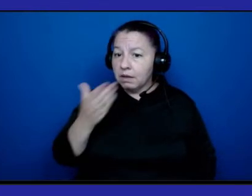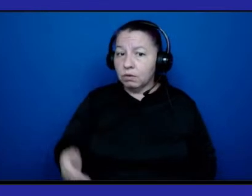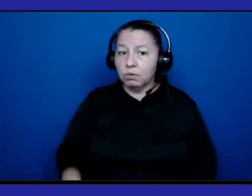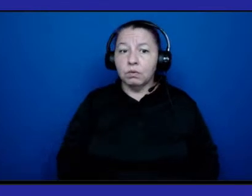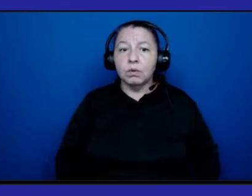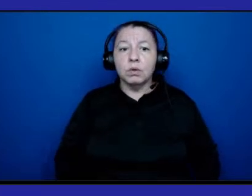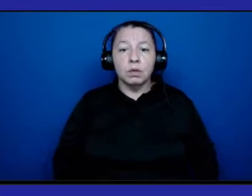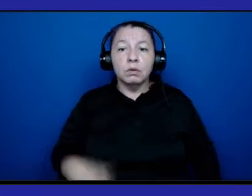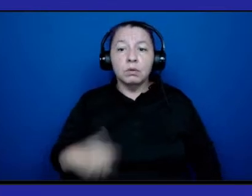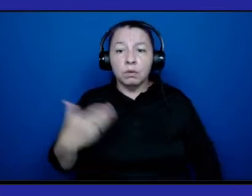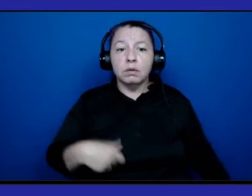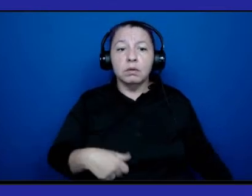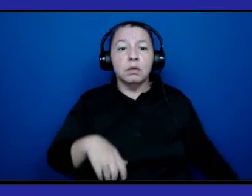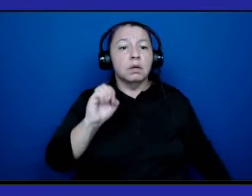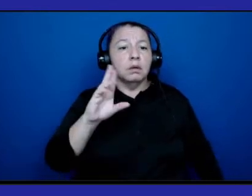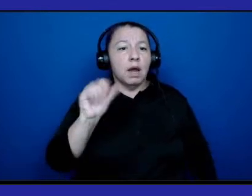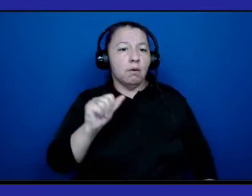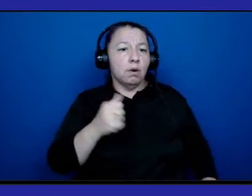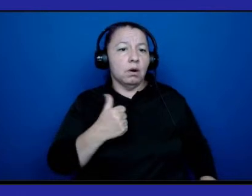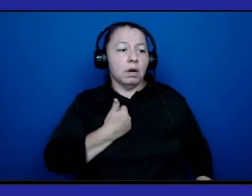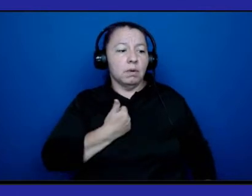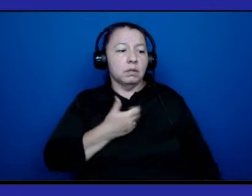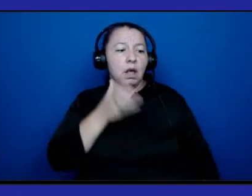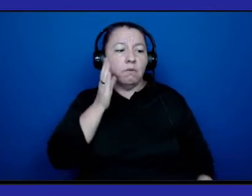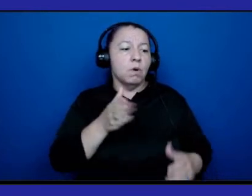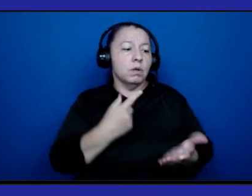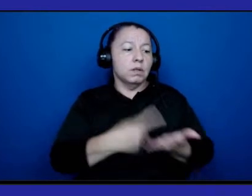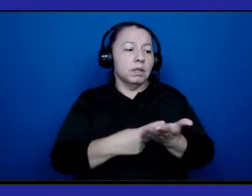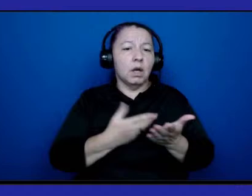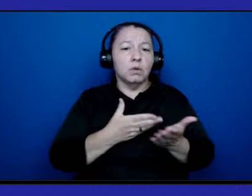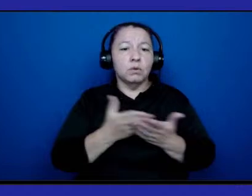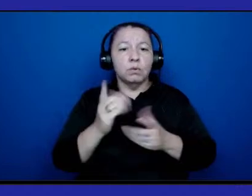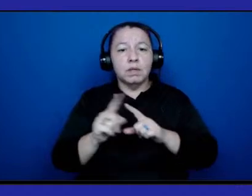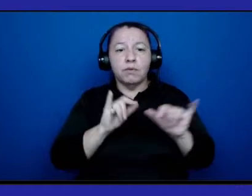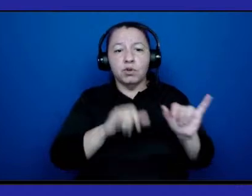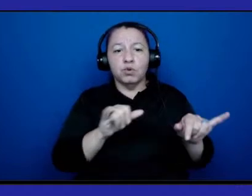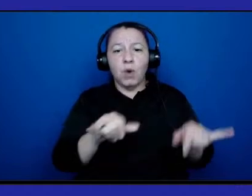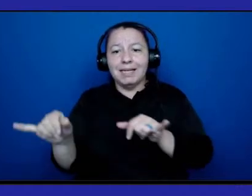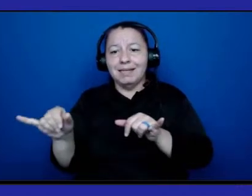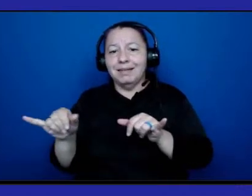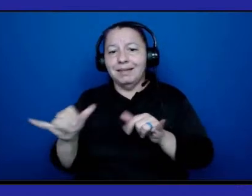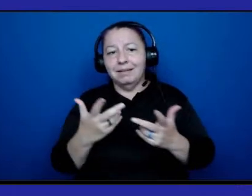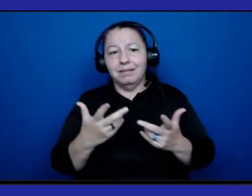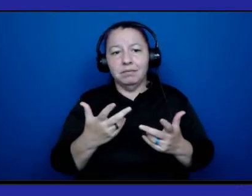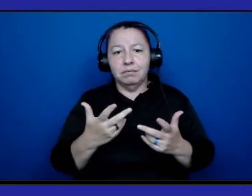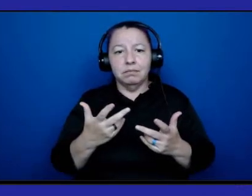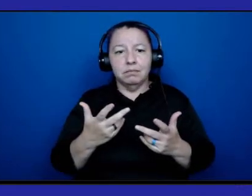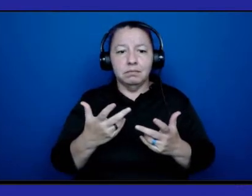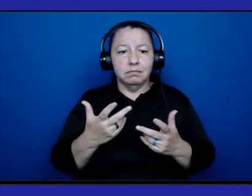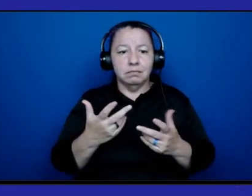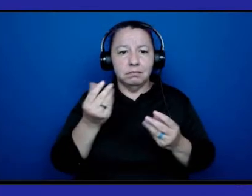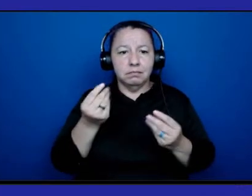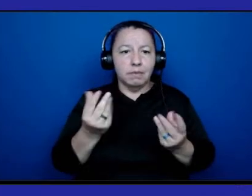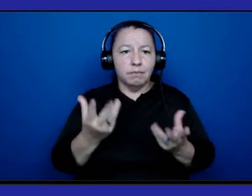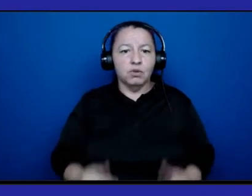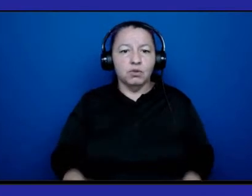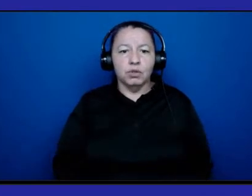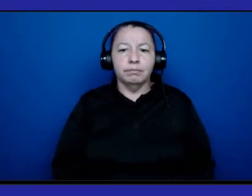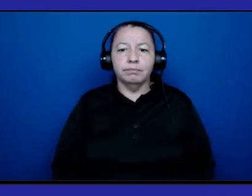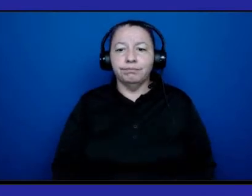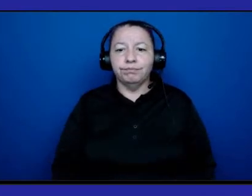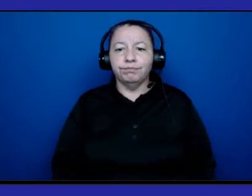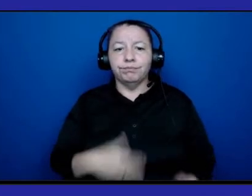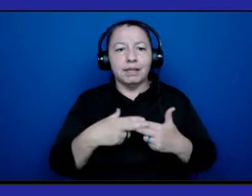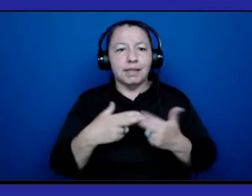the different trending measures. Eric, the first two are. Yep. So if we go to the next slide, please,